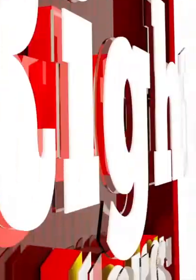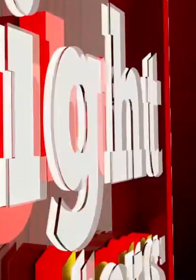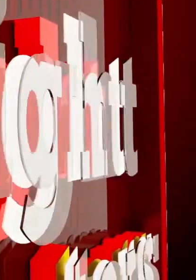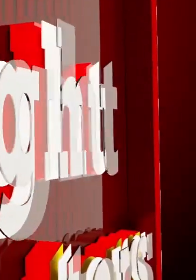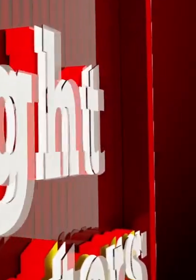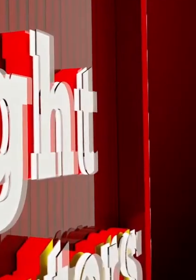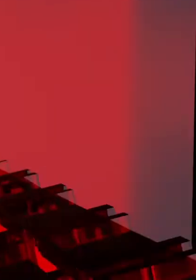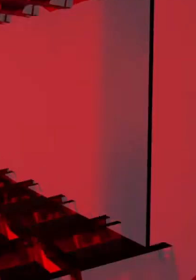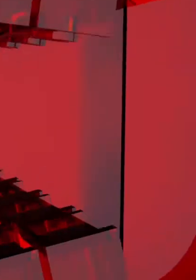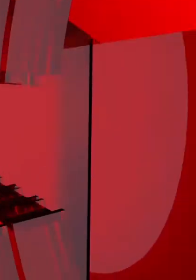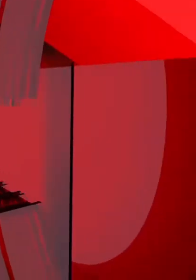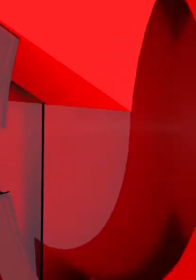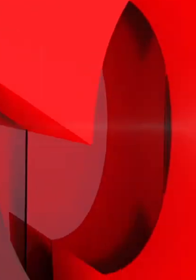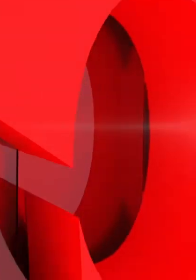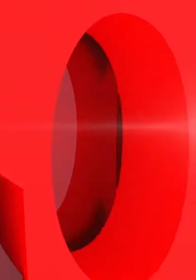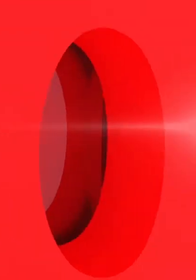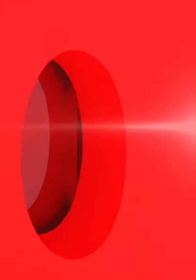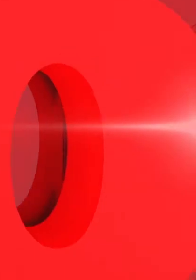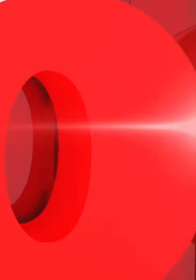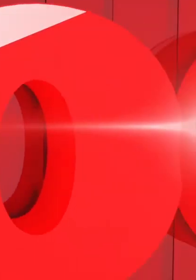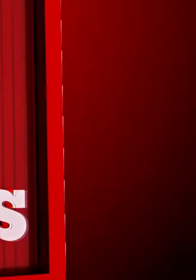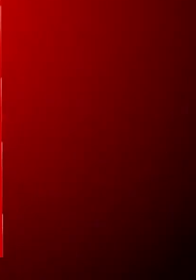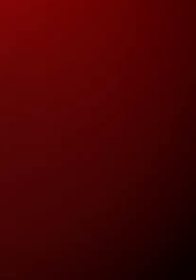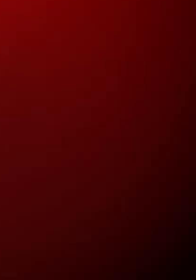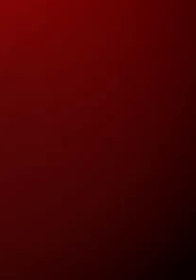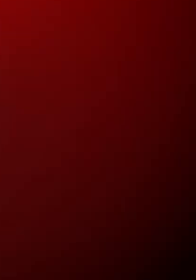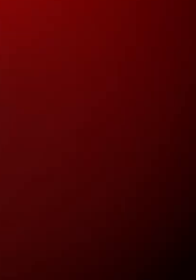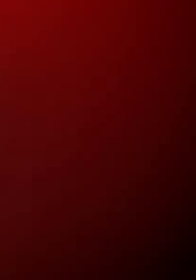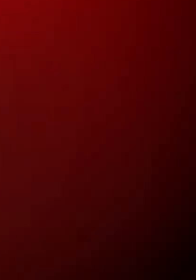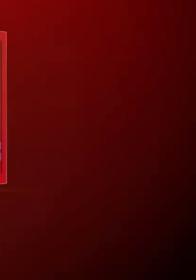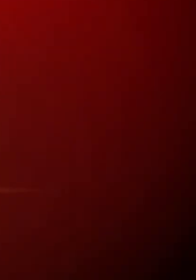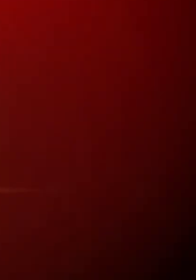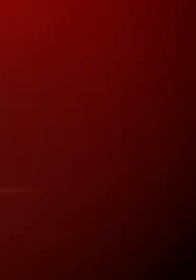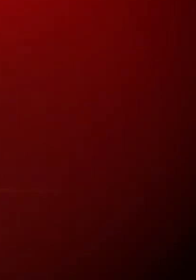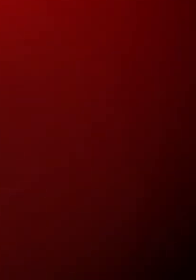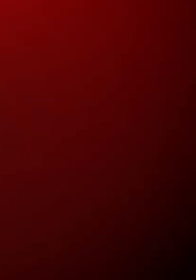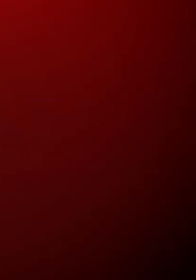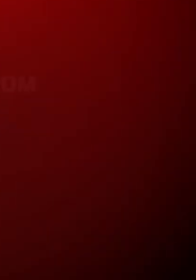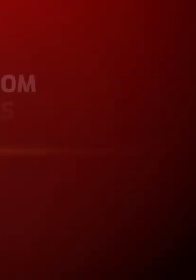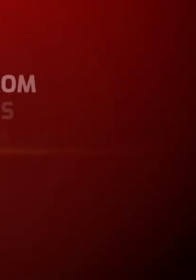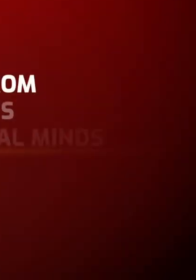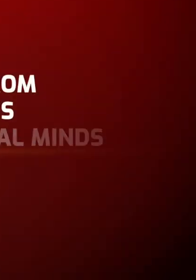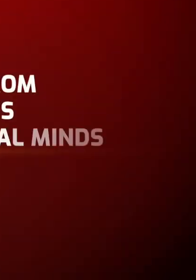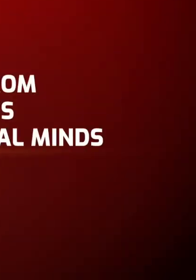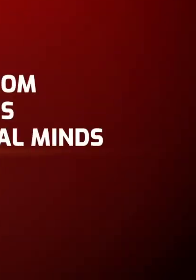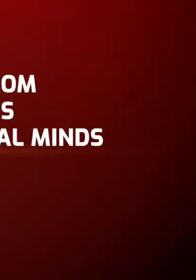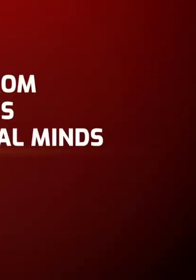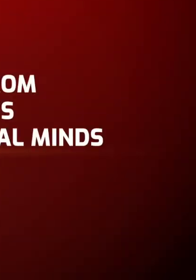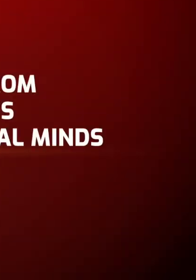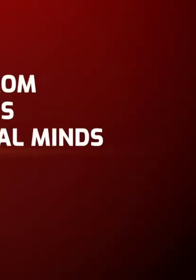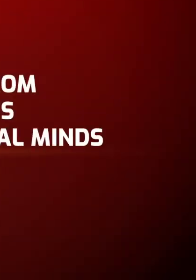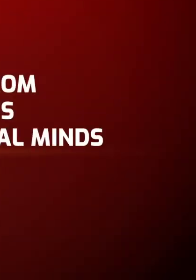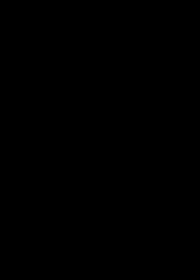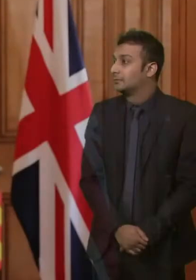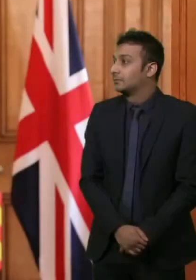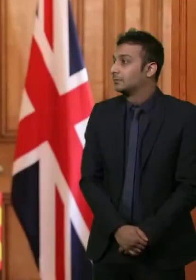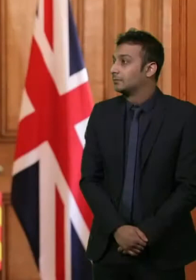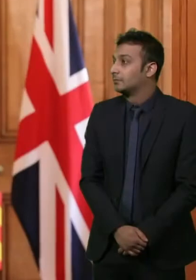Insights from the world's best medical minds. You are watching TheRightDoctors.com.